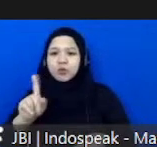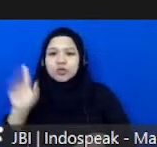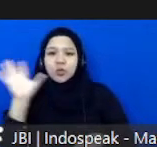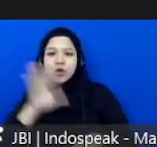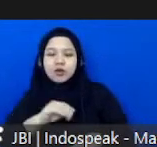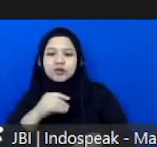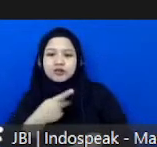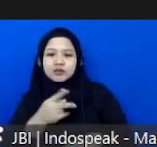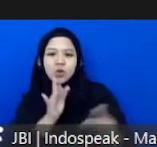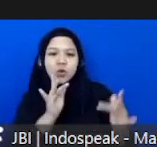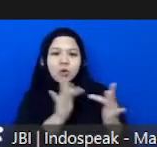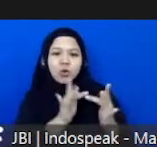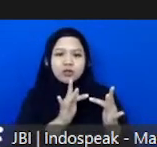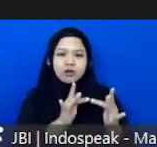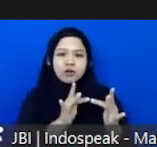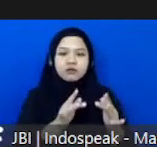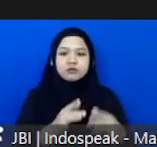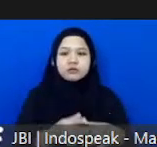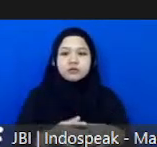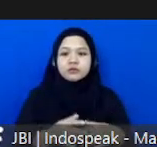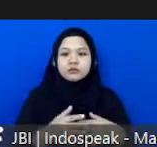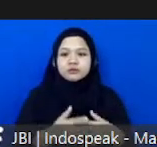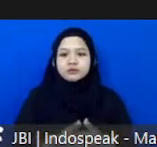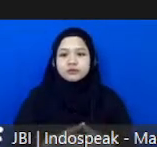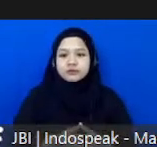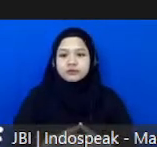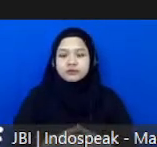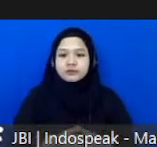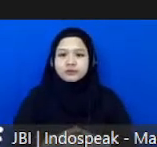they had been hospitalized due to dengue.